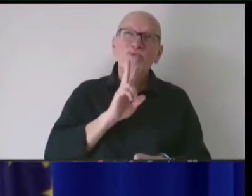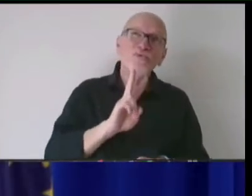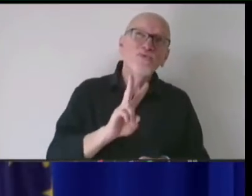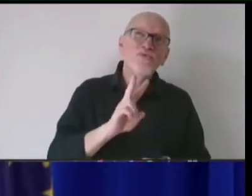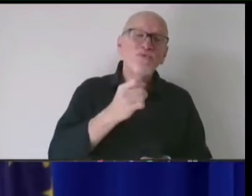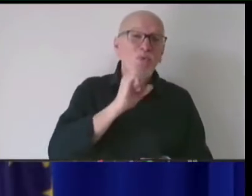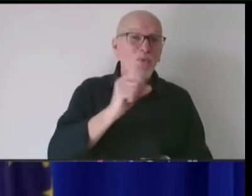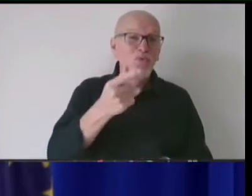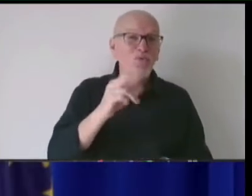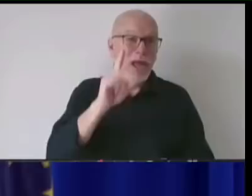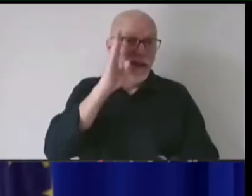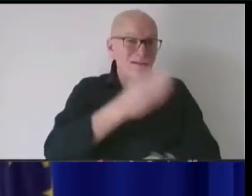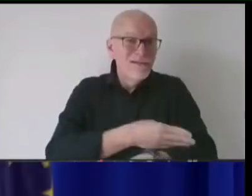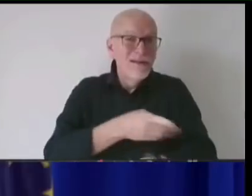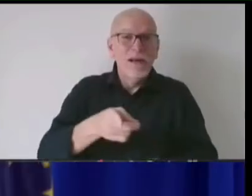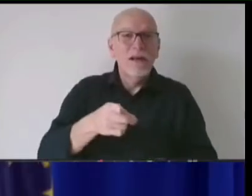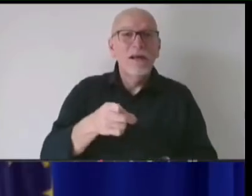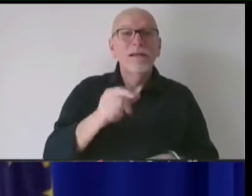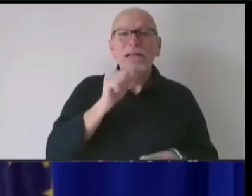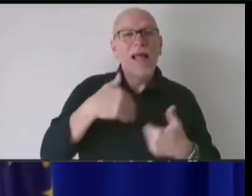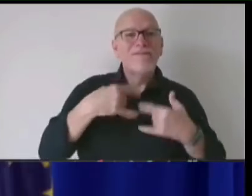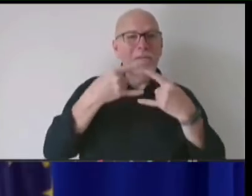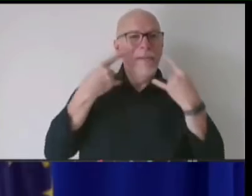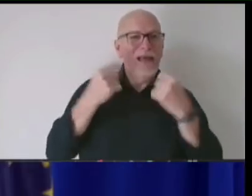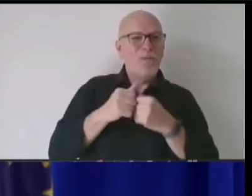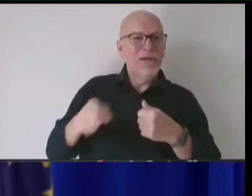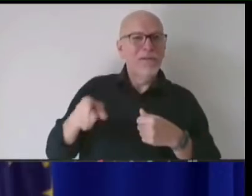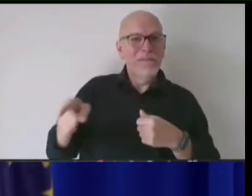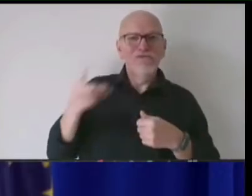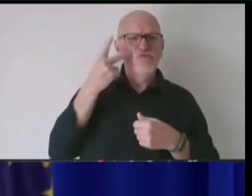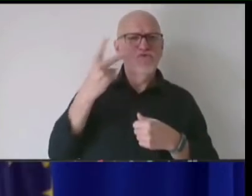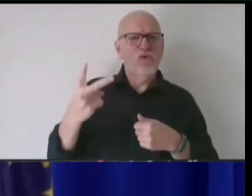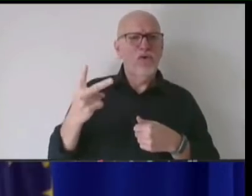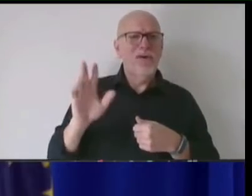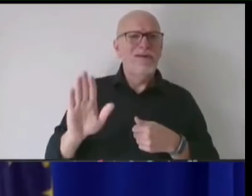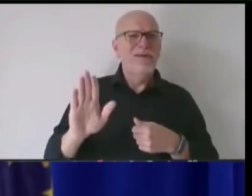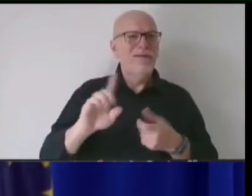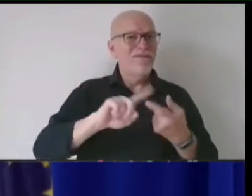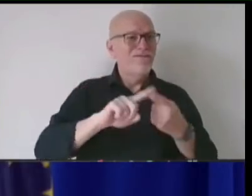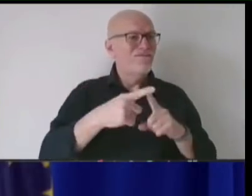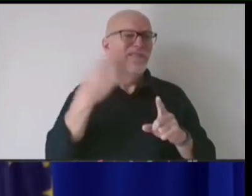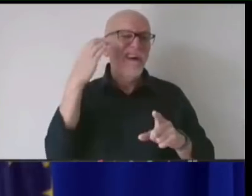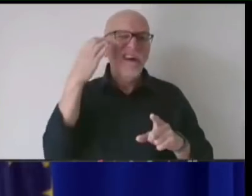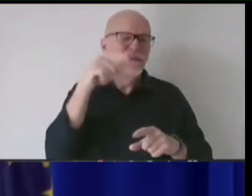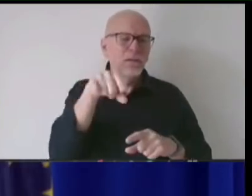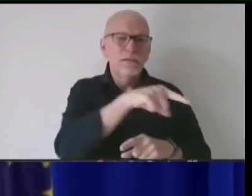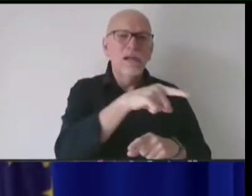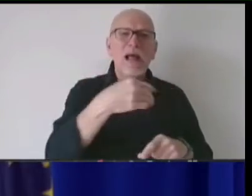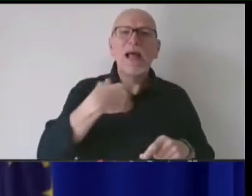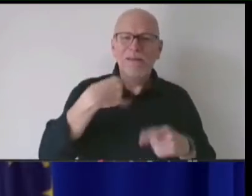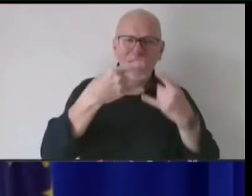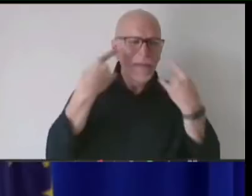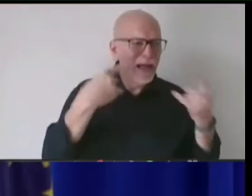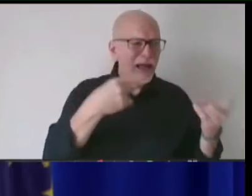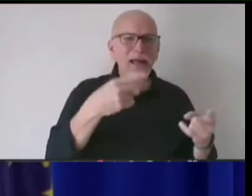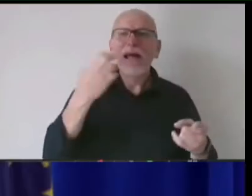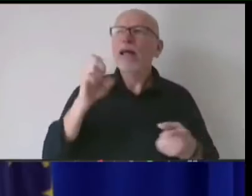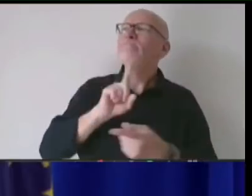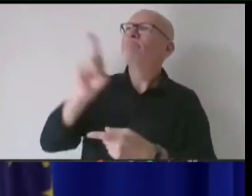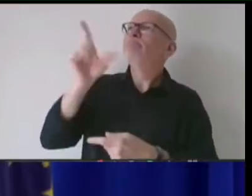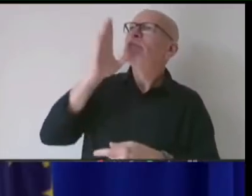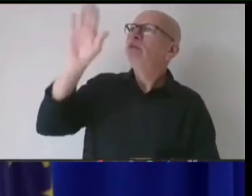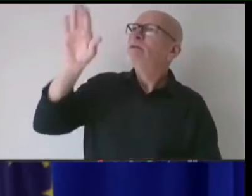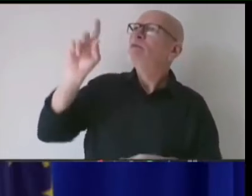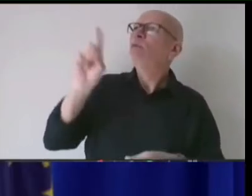grandson didn't have his mask with him and saw his little buddy cousins that had masks on and came up to his mom and asked for